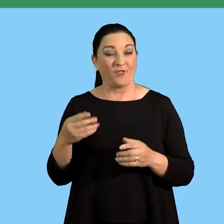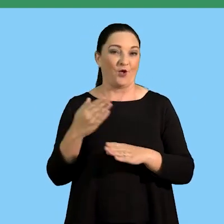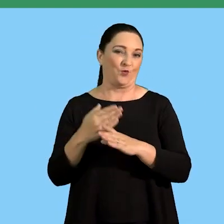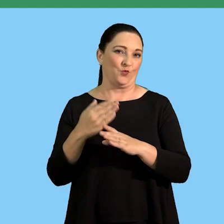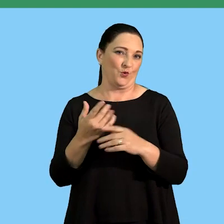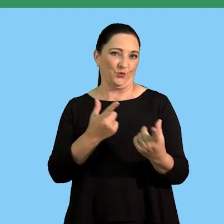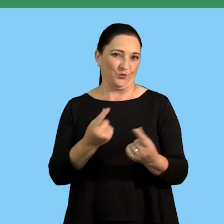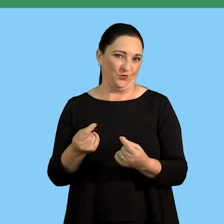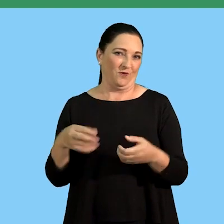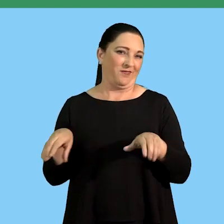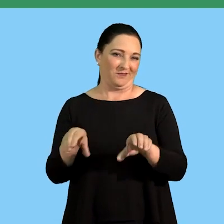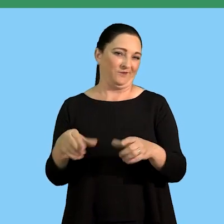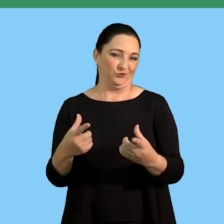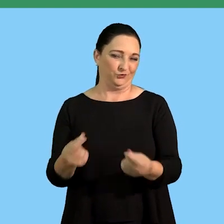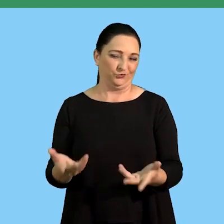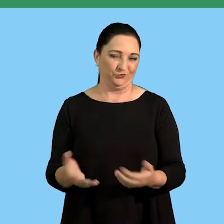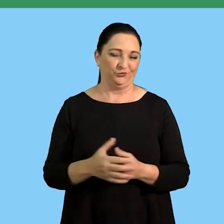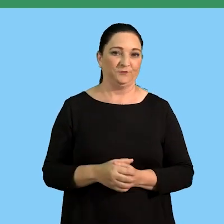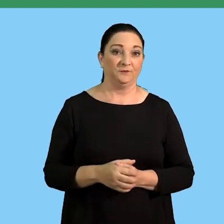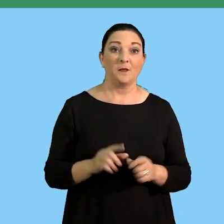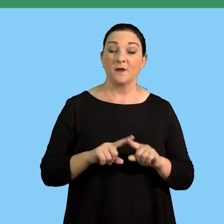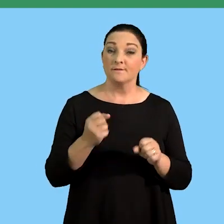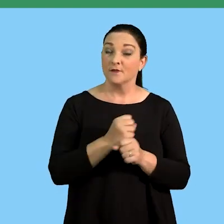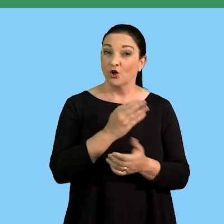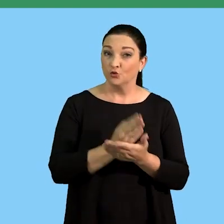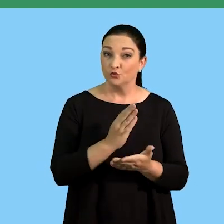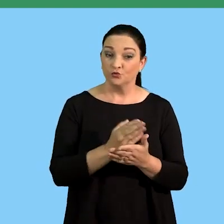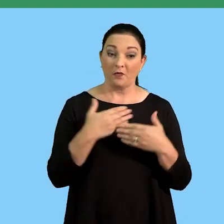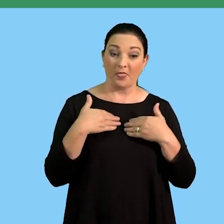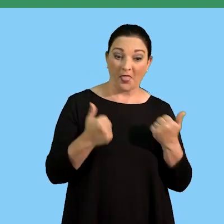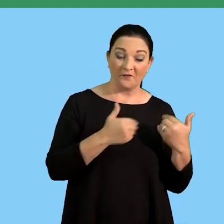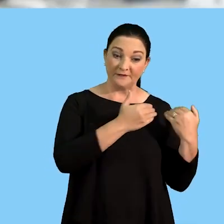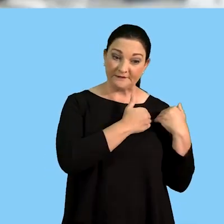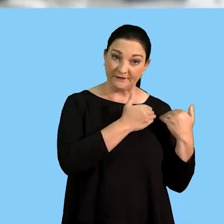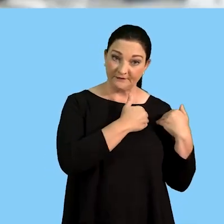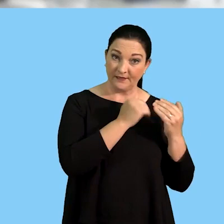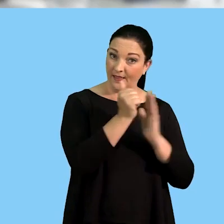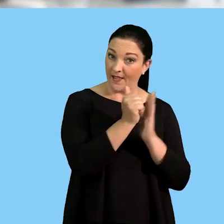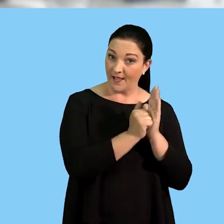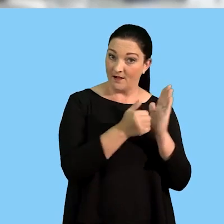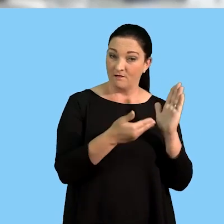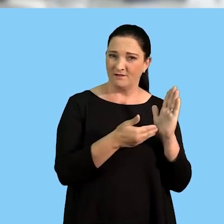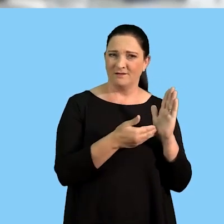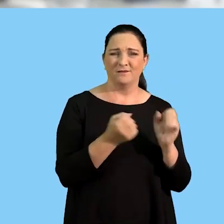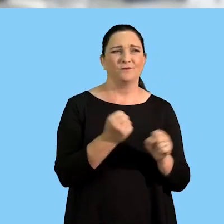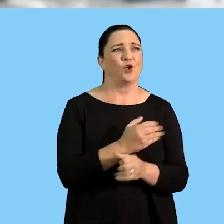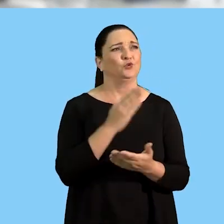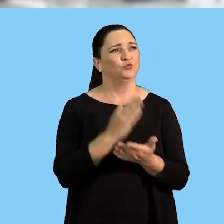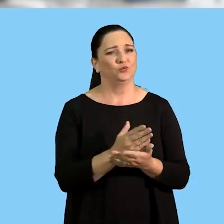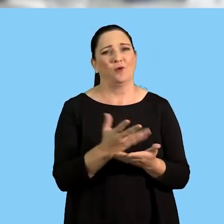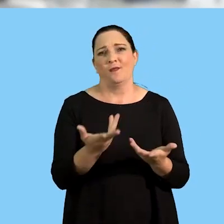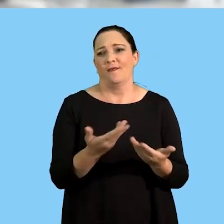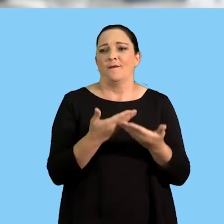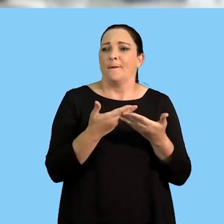work-associated activities. So this simply means that the Health and Safety Act is there to make sure that even the